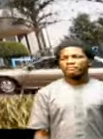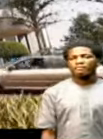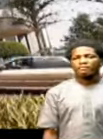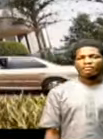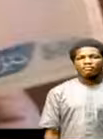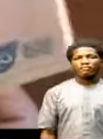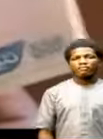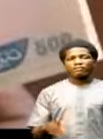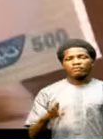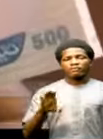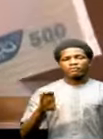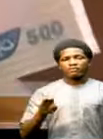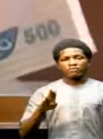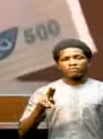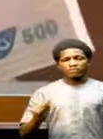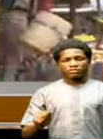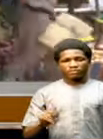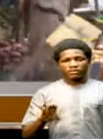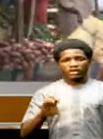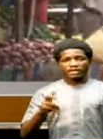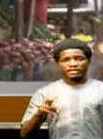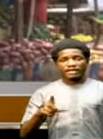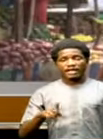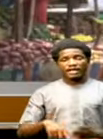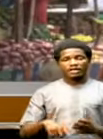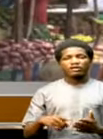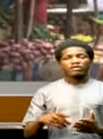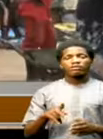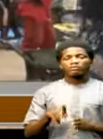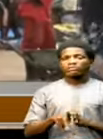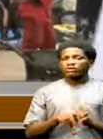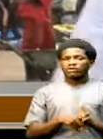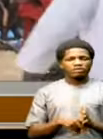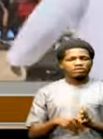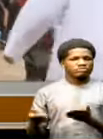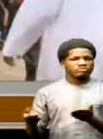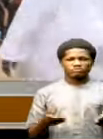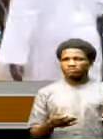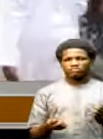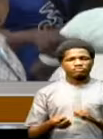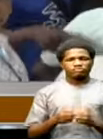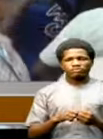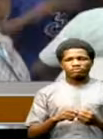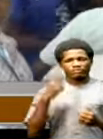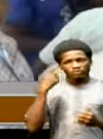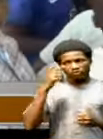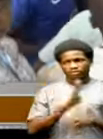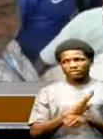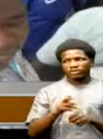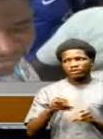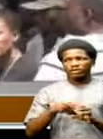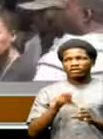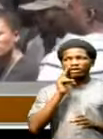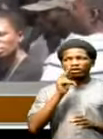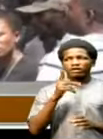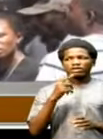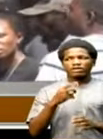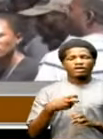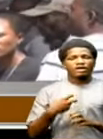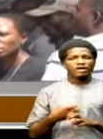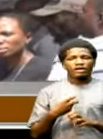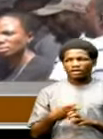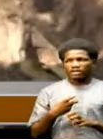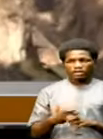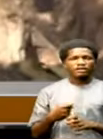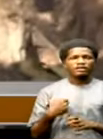The central bank's cashless policy brought a twist in the business terrain in Nigeria. The hardship, tension and frustration